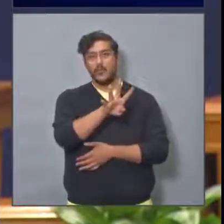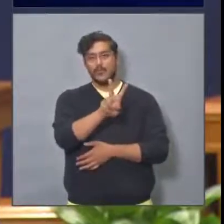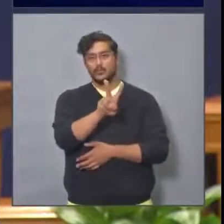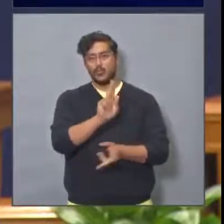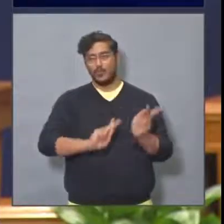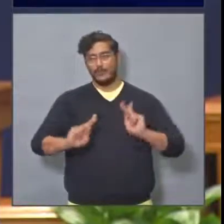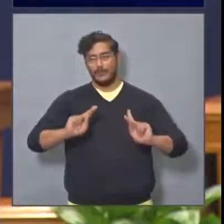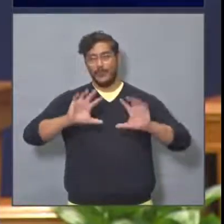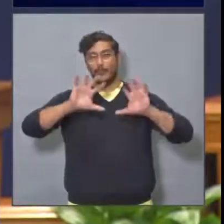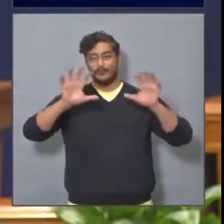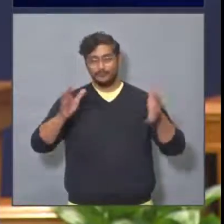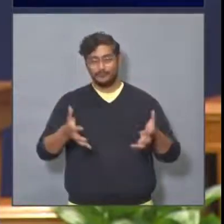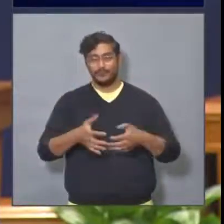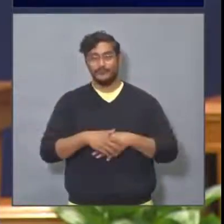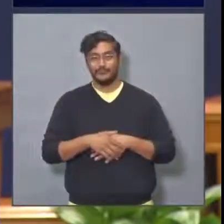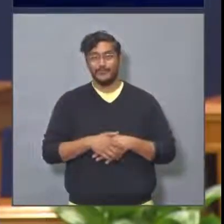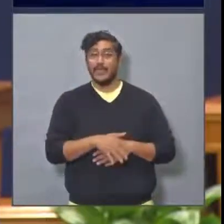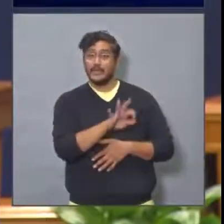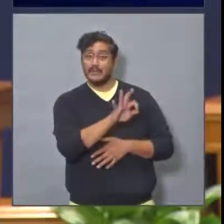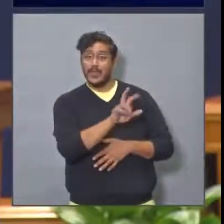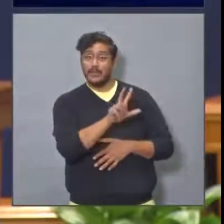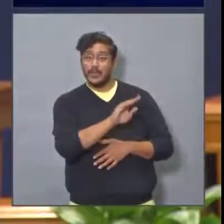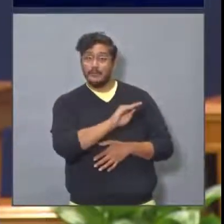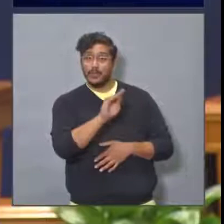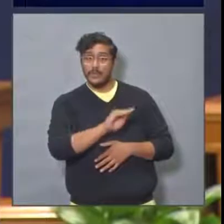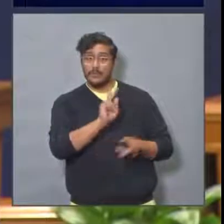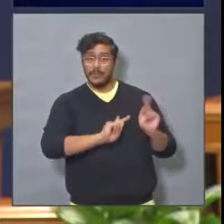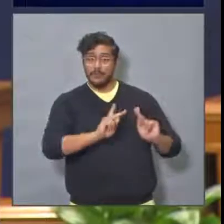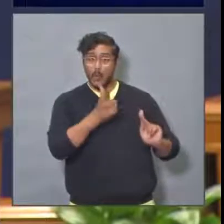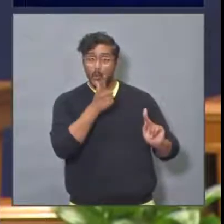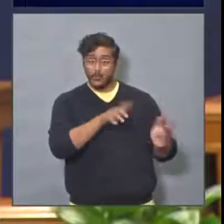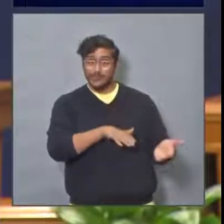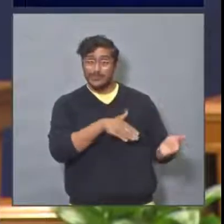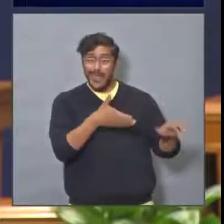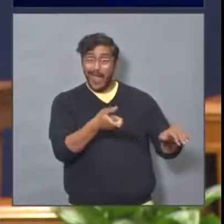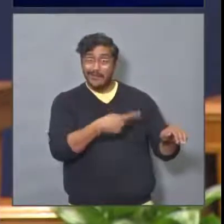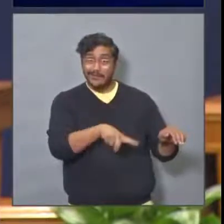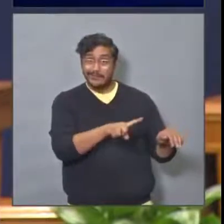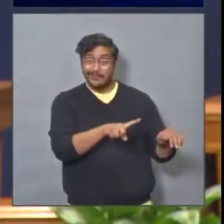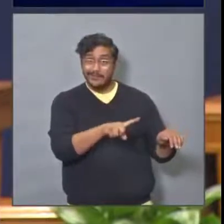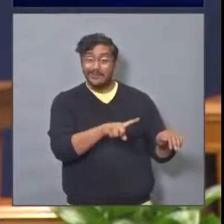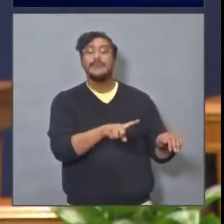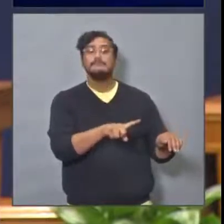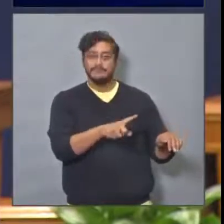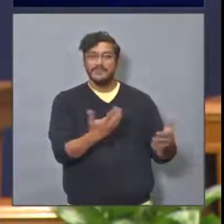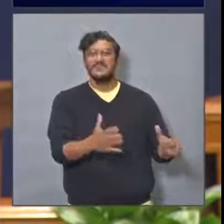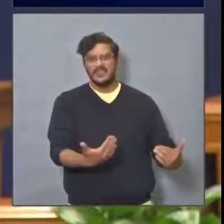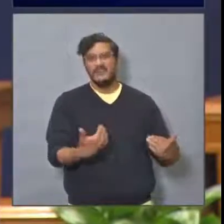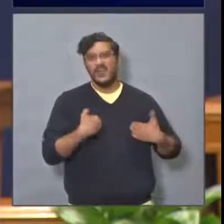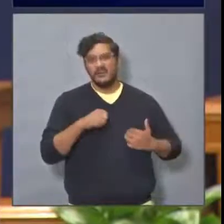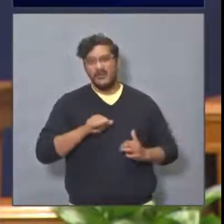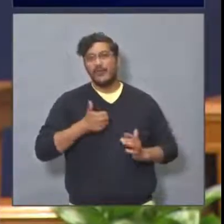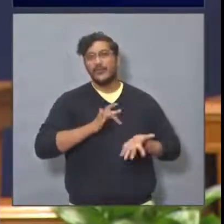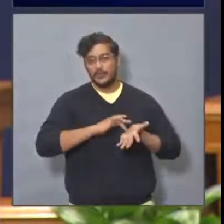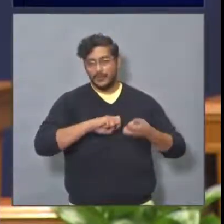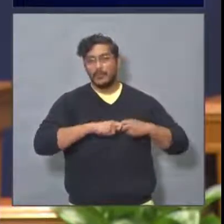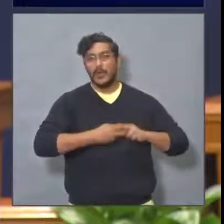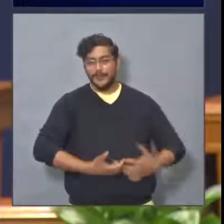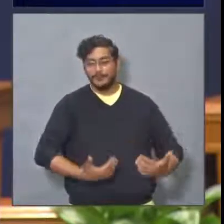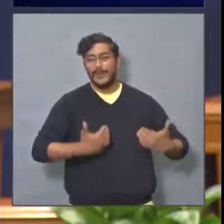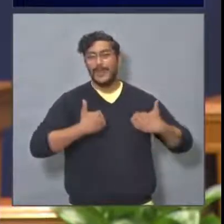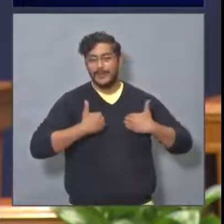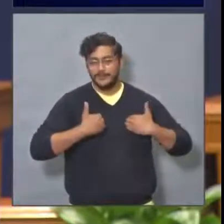3,642 people. 93% of the people who have died from COVID-19 did have underlying health